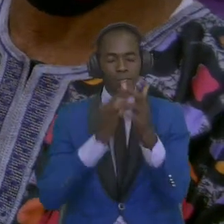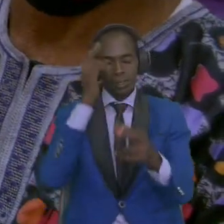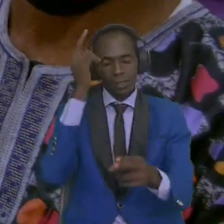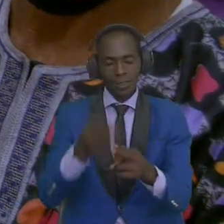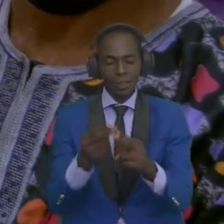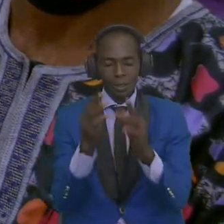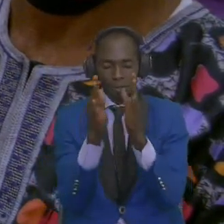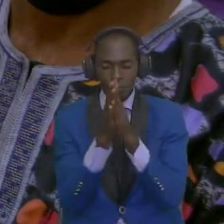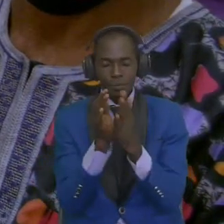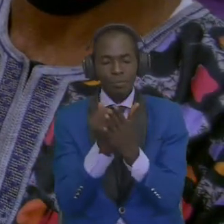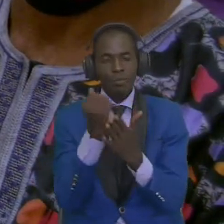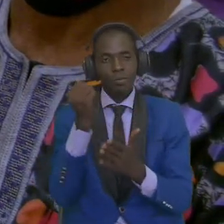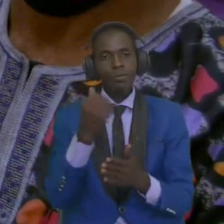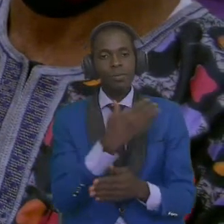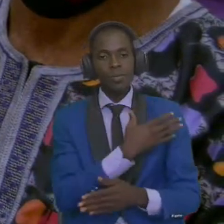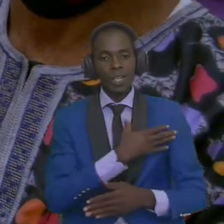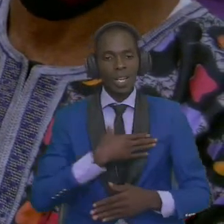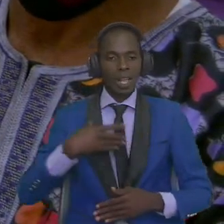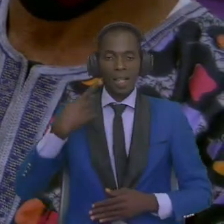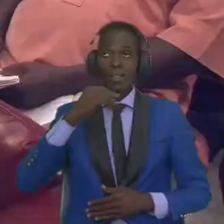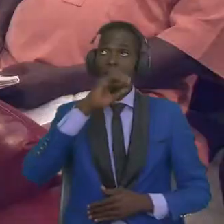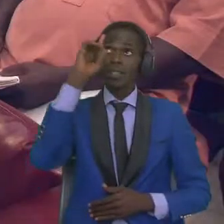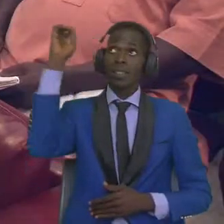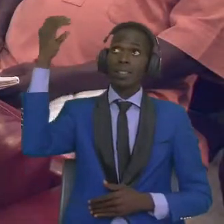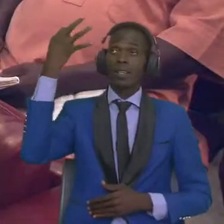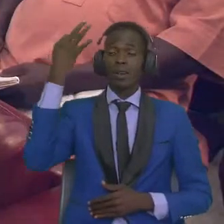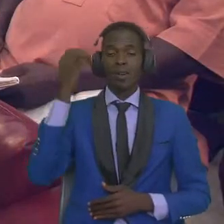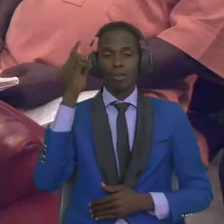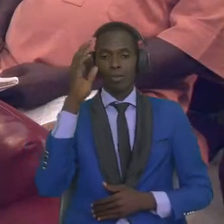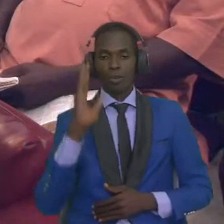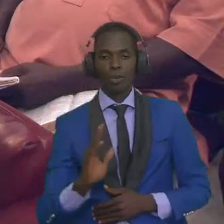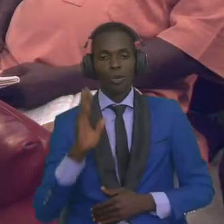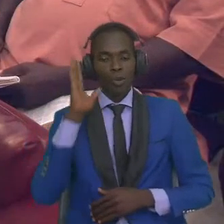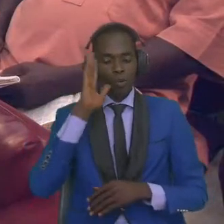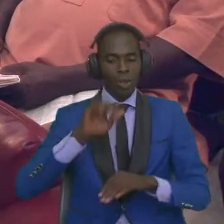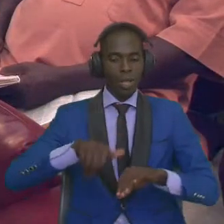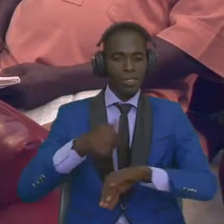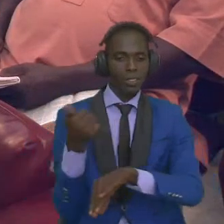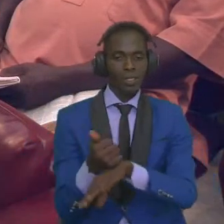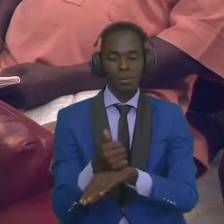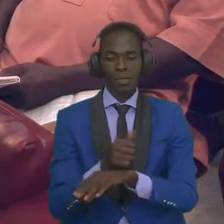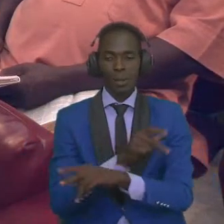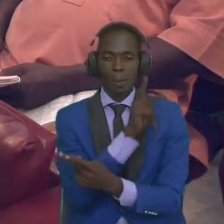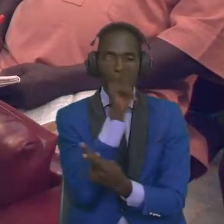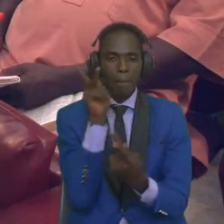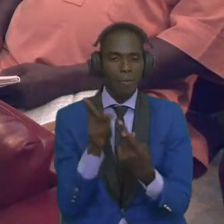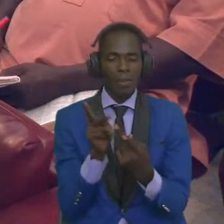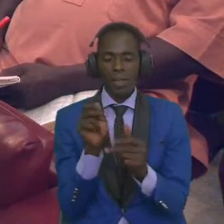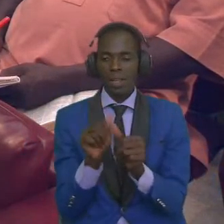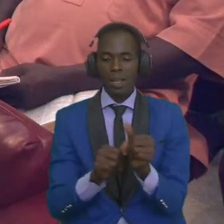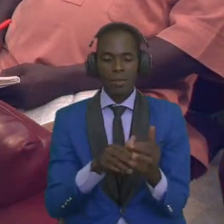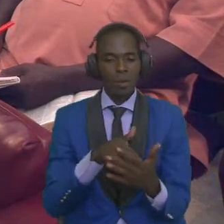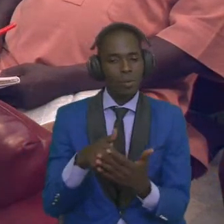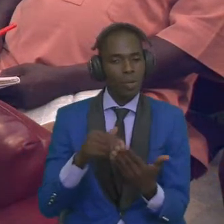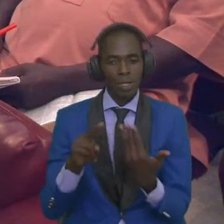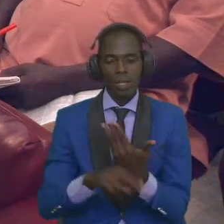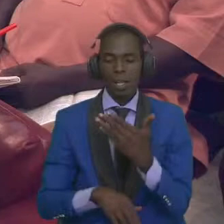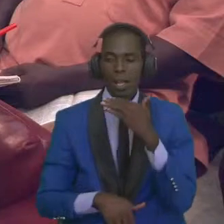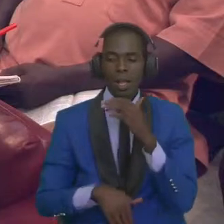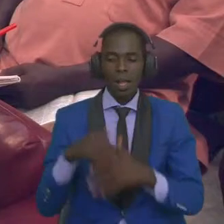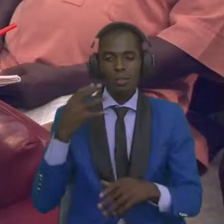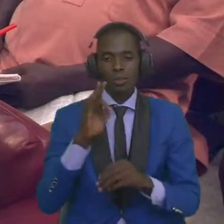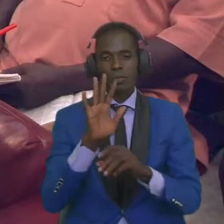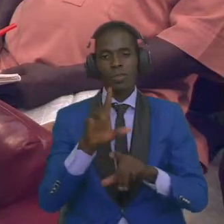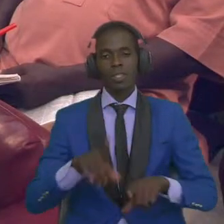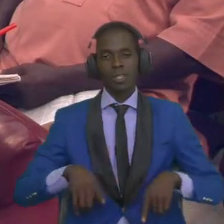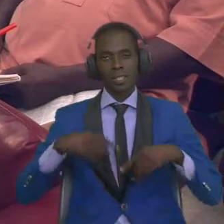name. And the grace of God will establish you. And the grace of God will perfect every weakness out of your life